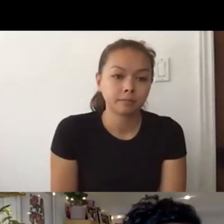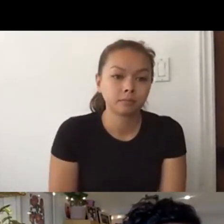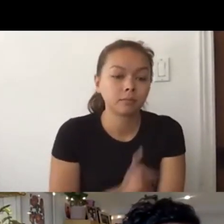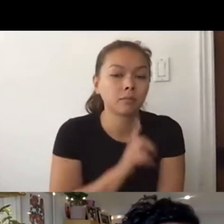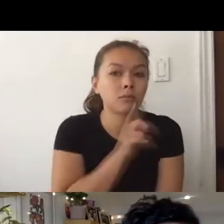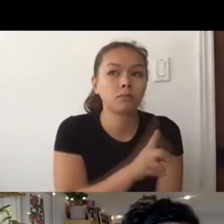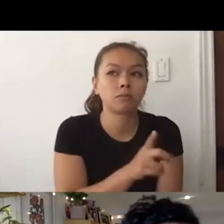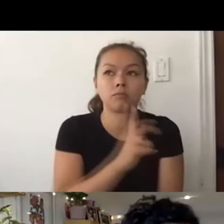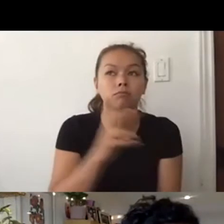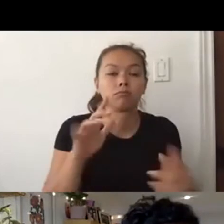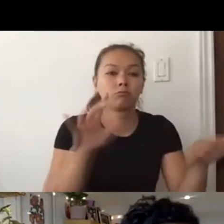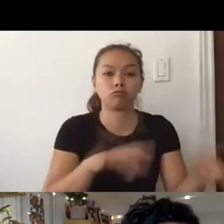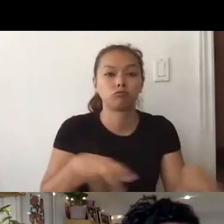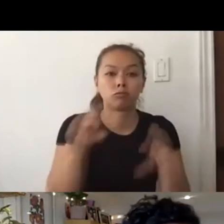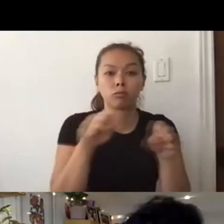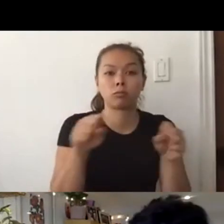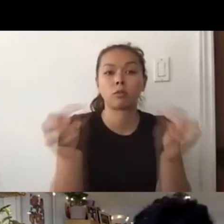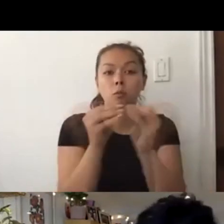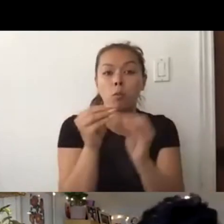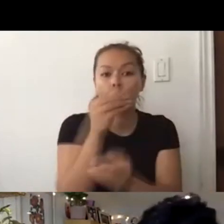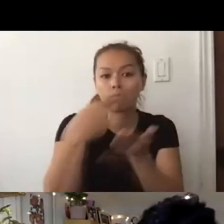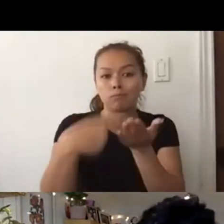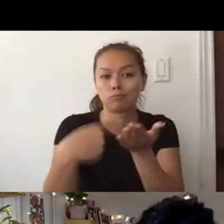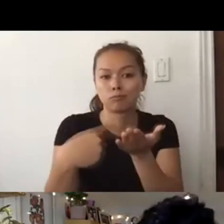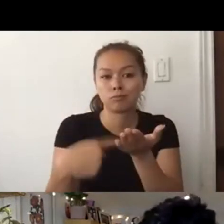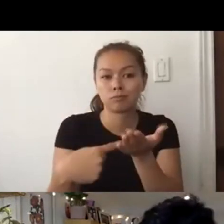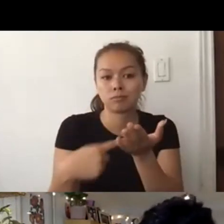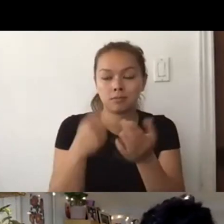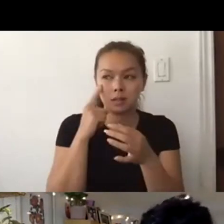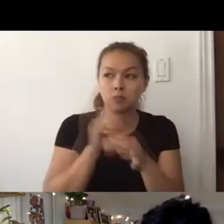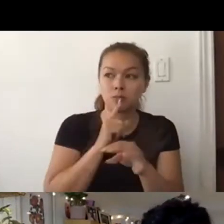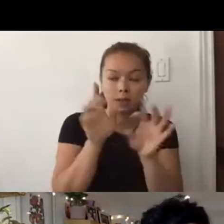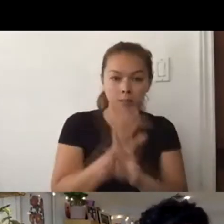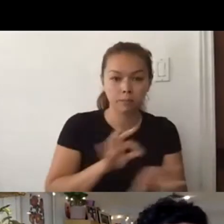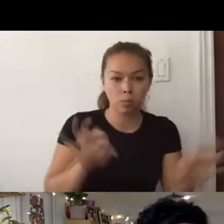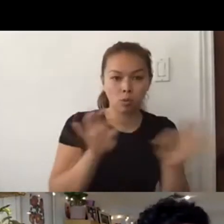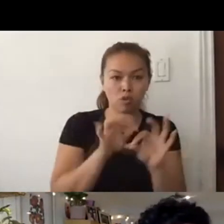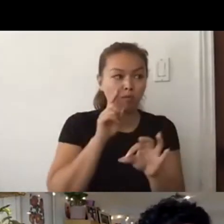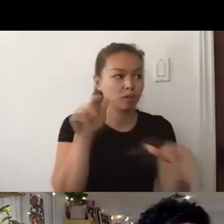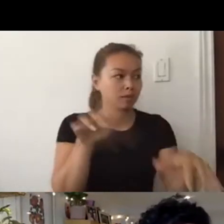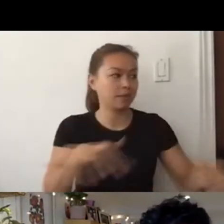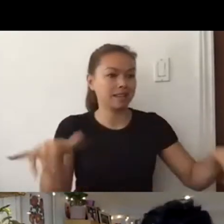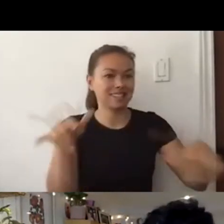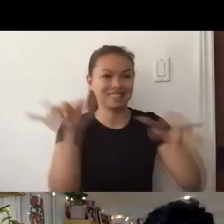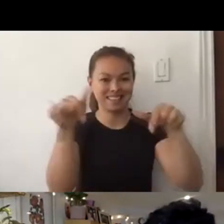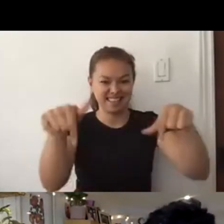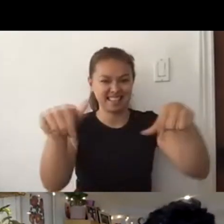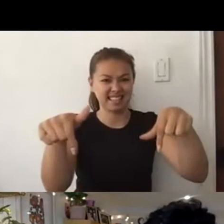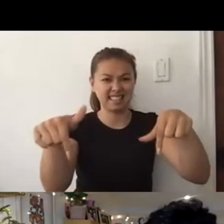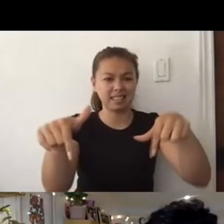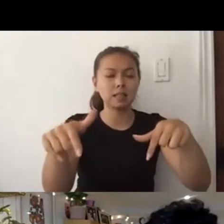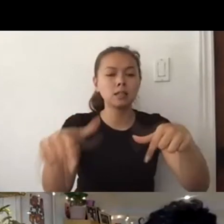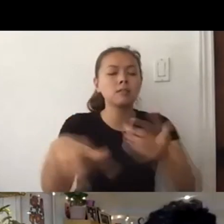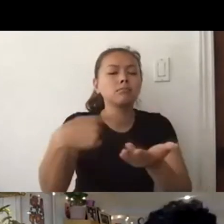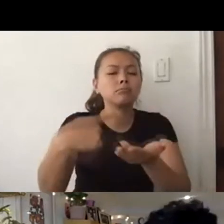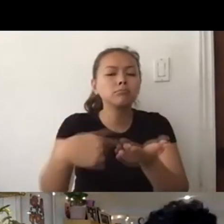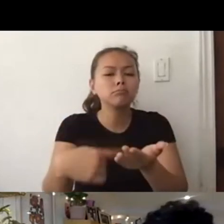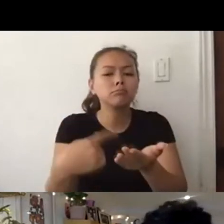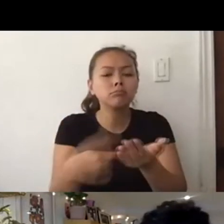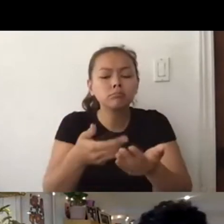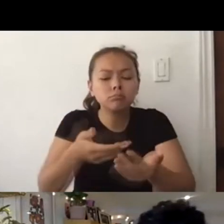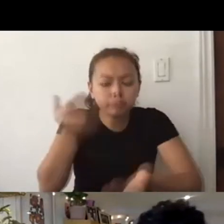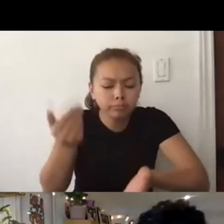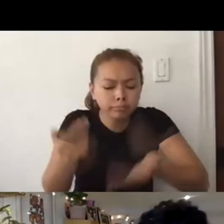to have spaces like these to unpack our life experiences and what we've endured and sort